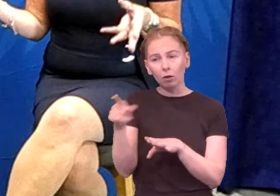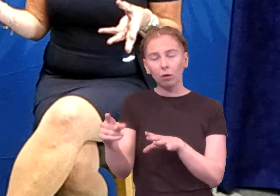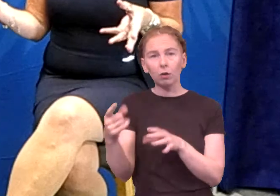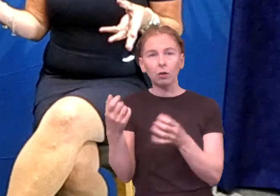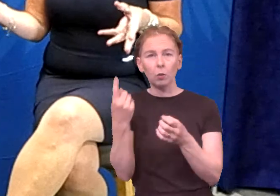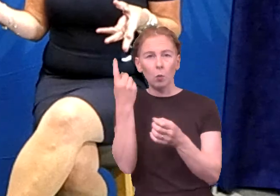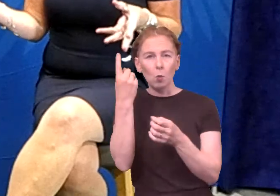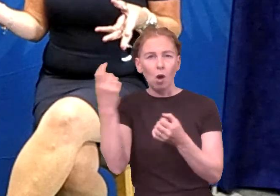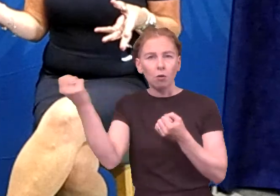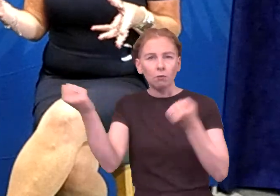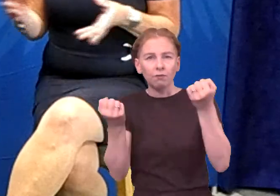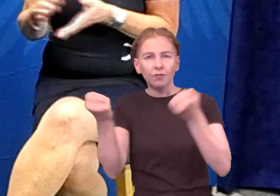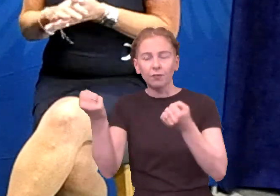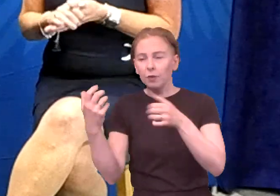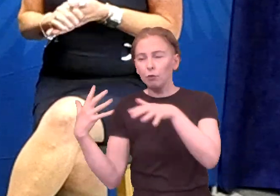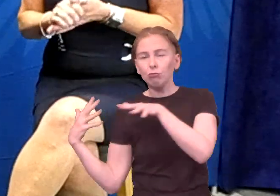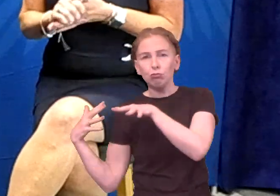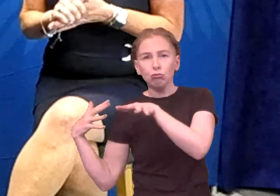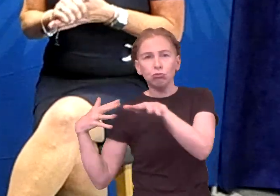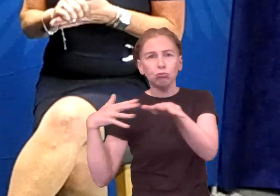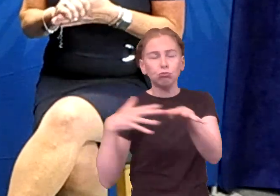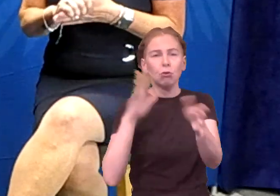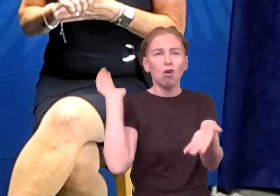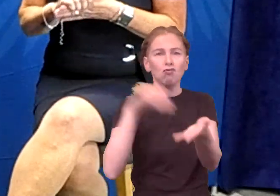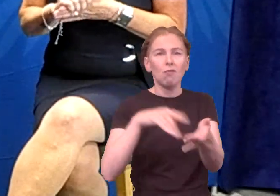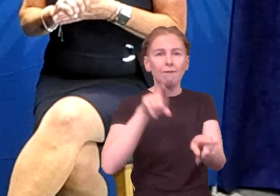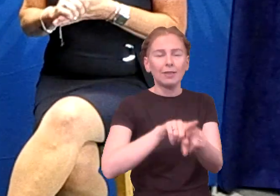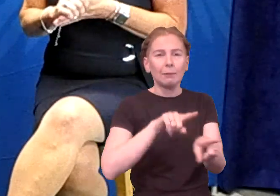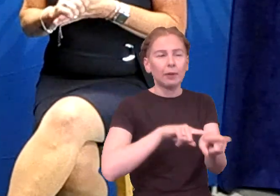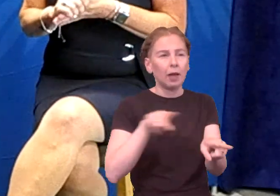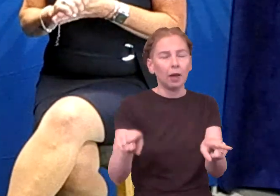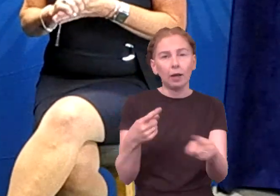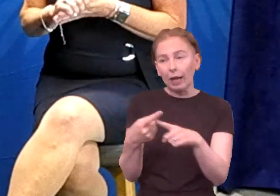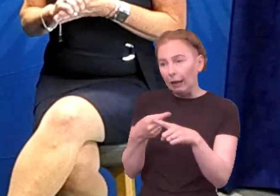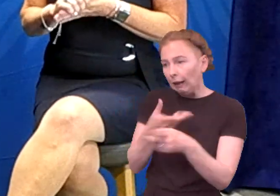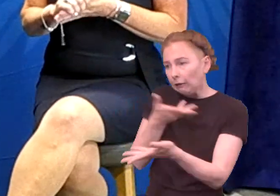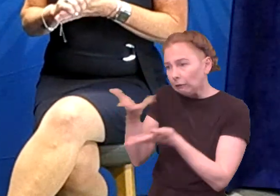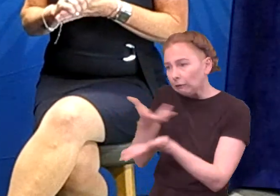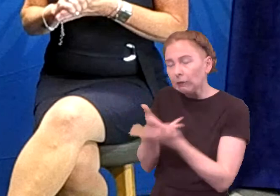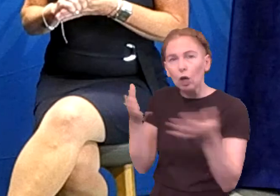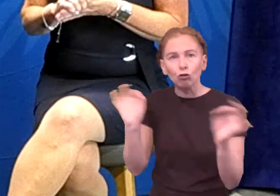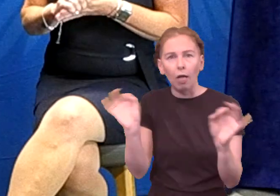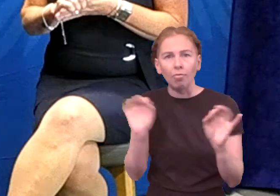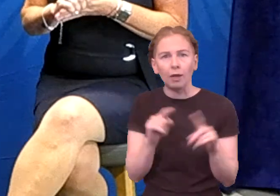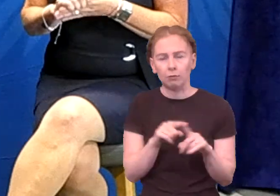potentially that's not right. And if the same